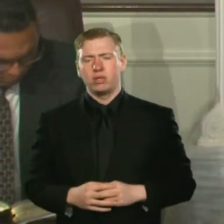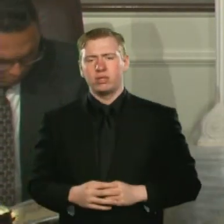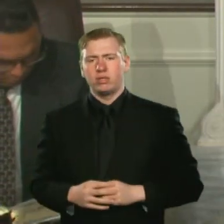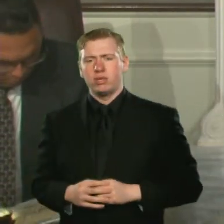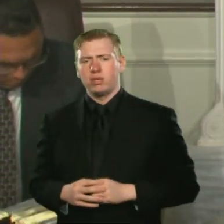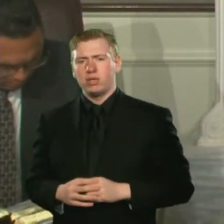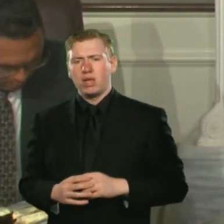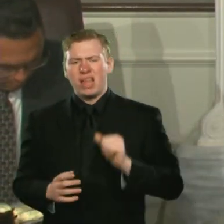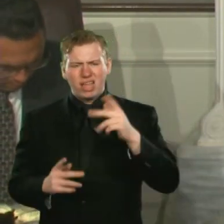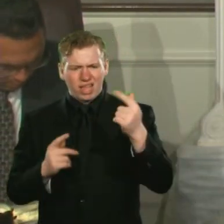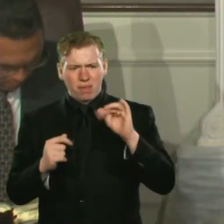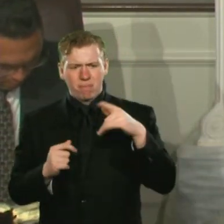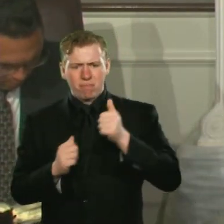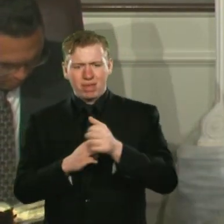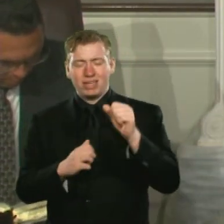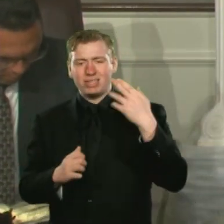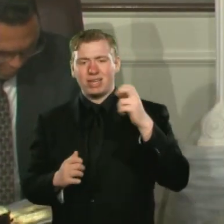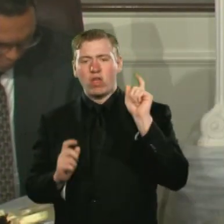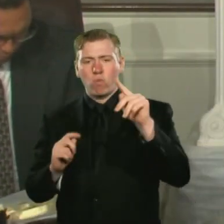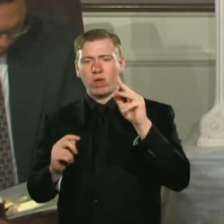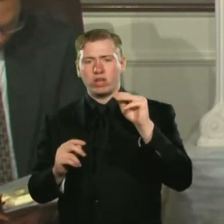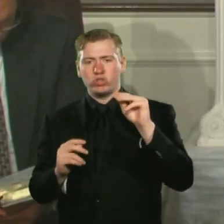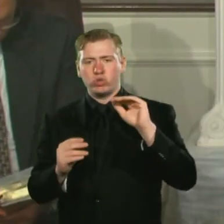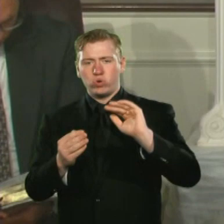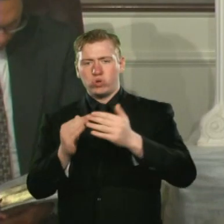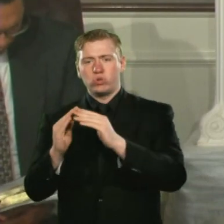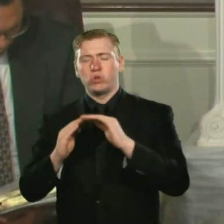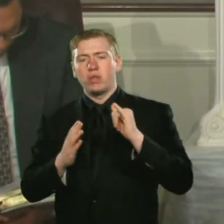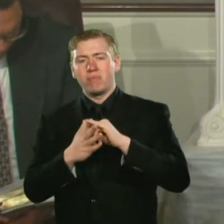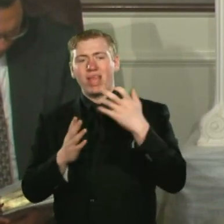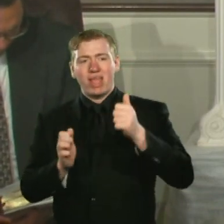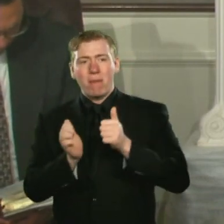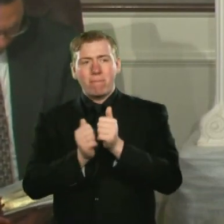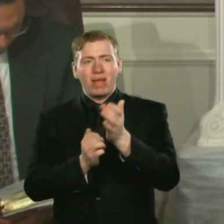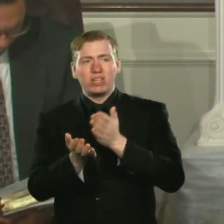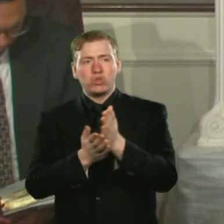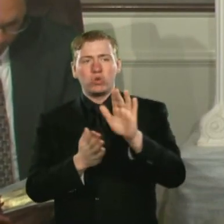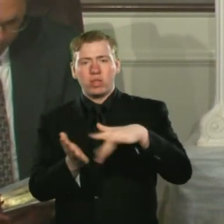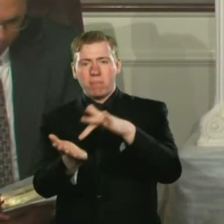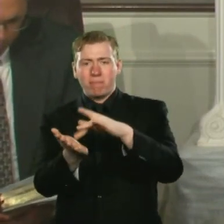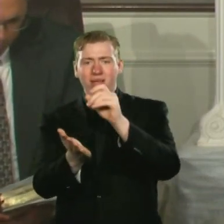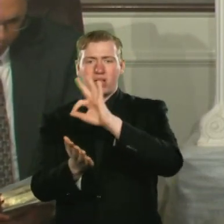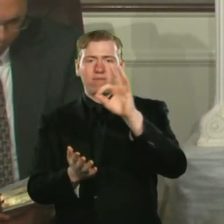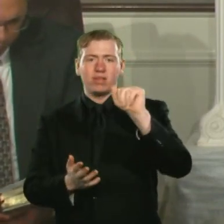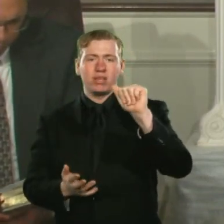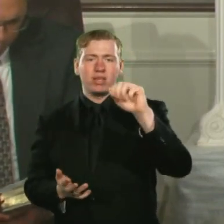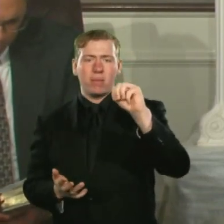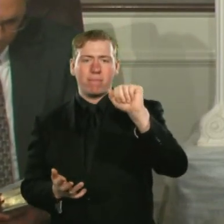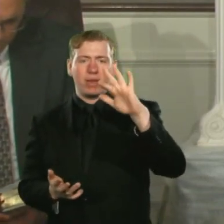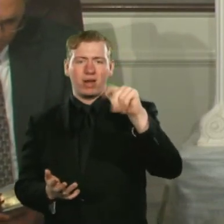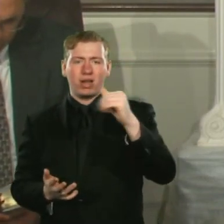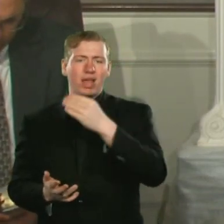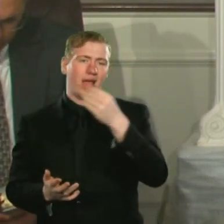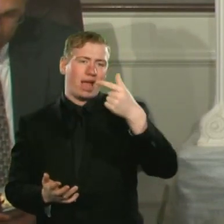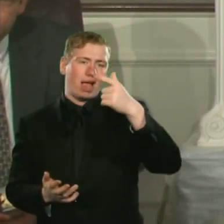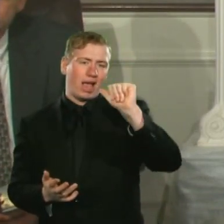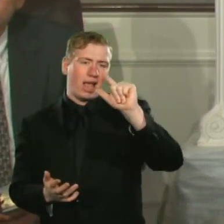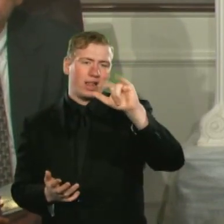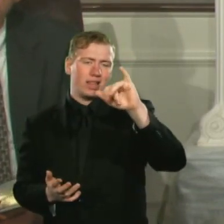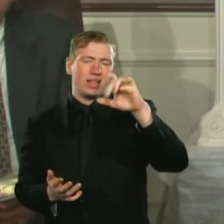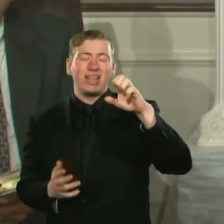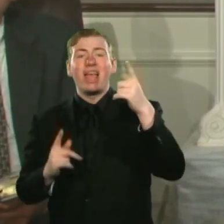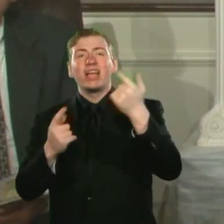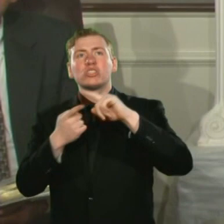it came to pass as he went to Jerusalem that he passed through the midst of Samaria and Galilee. He's coming from the